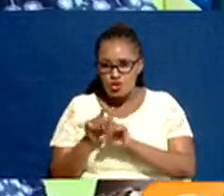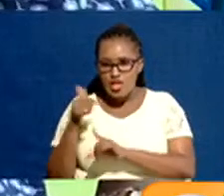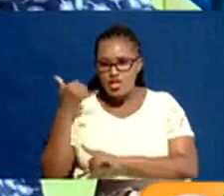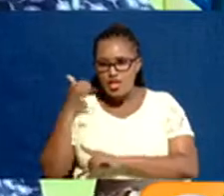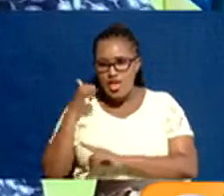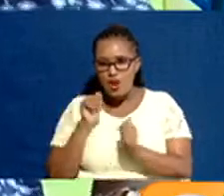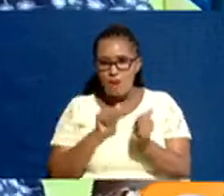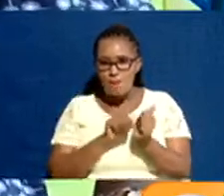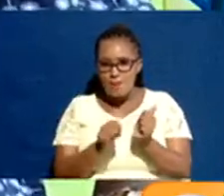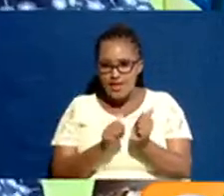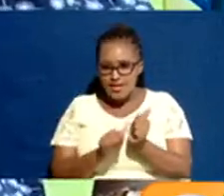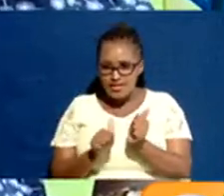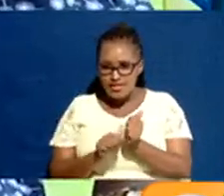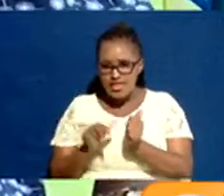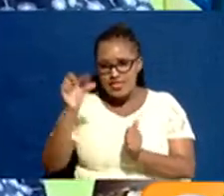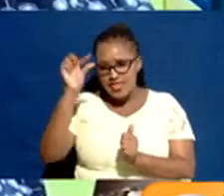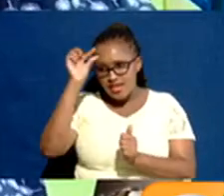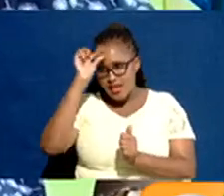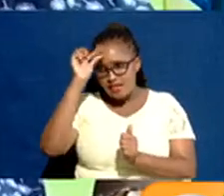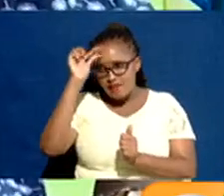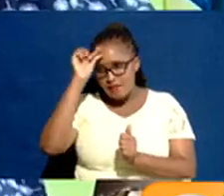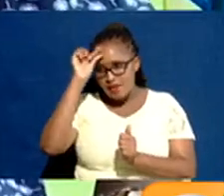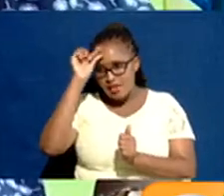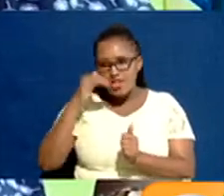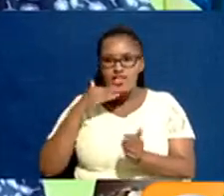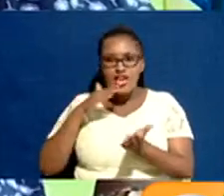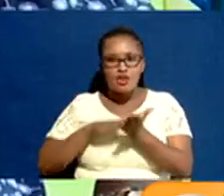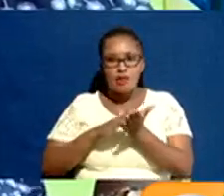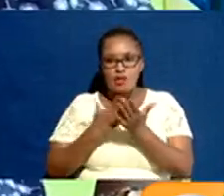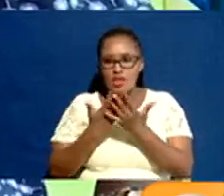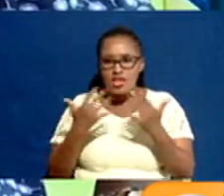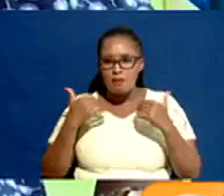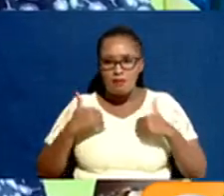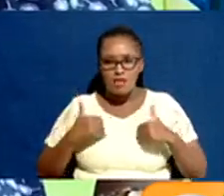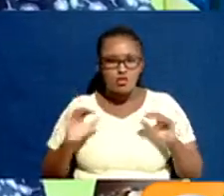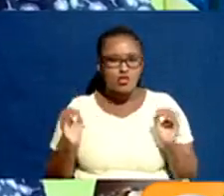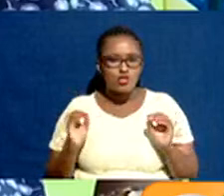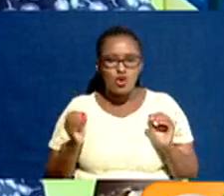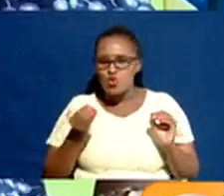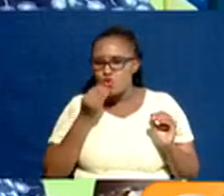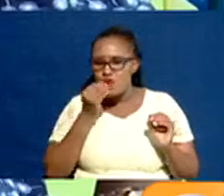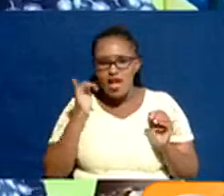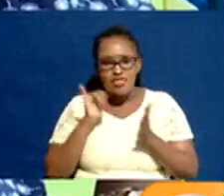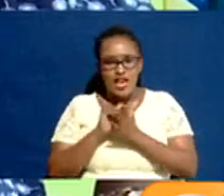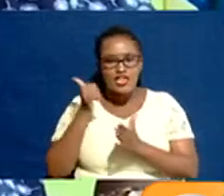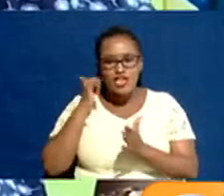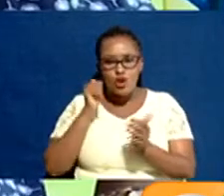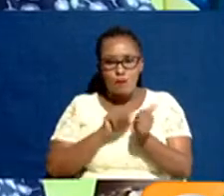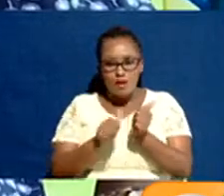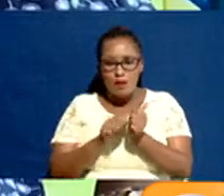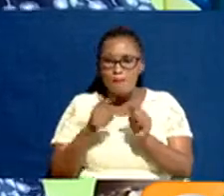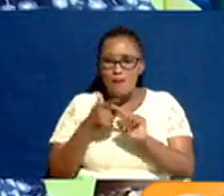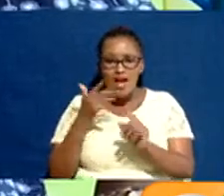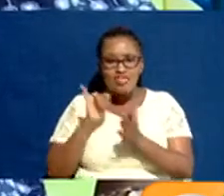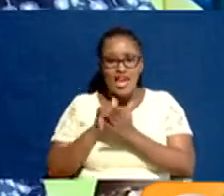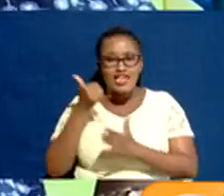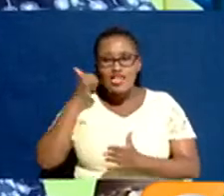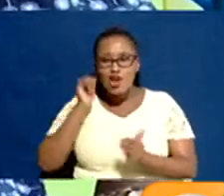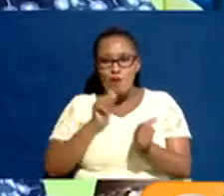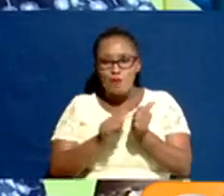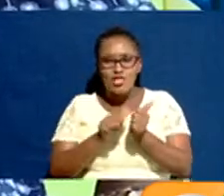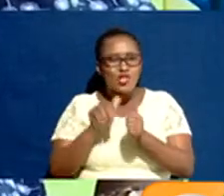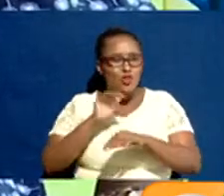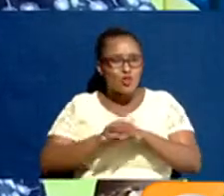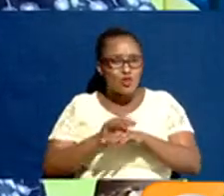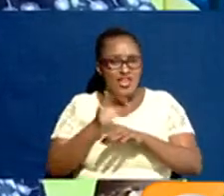for those who wish, the government does not want to recommend it to anybody to eat yellow maize. But yellow maize is good. Okay. If you go to